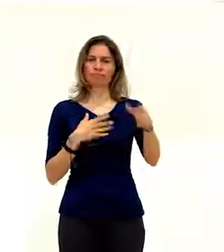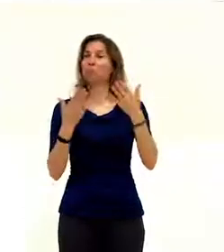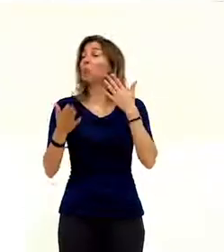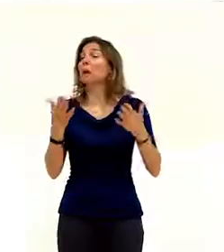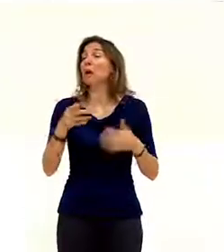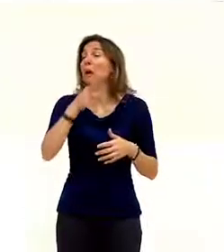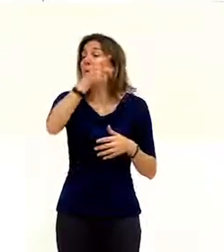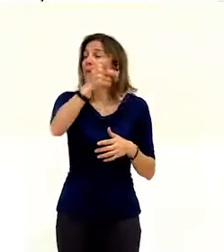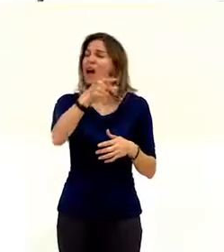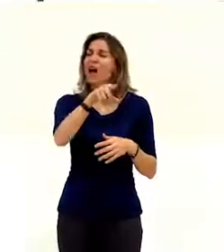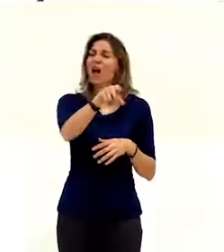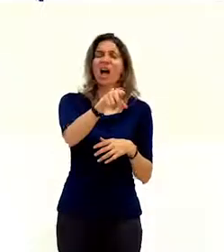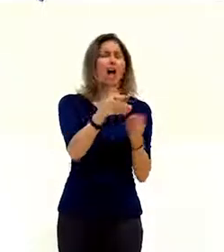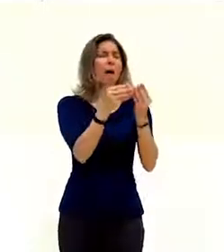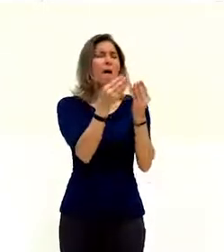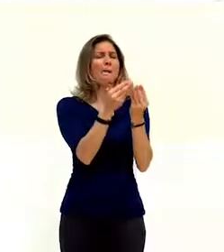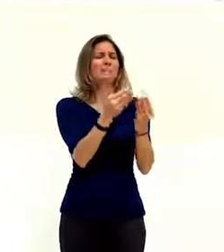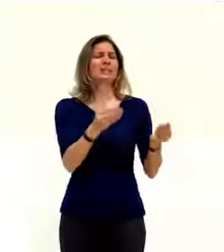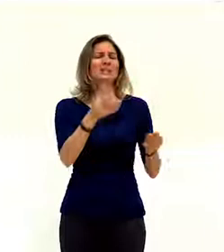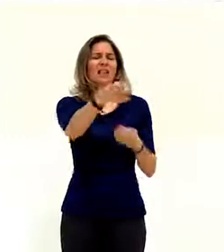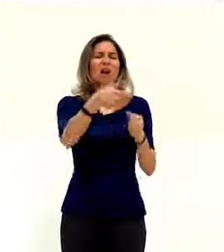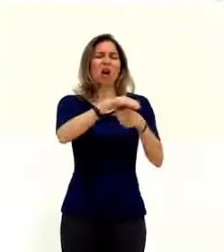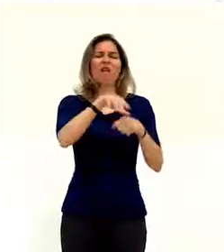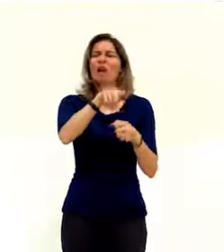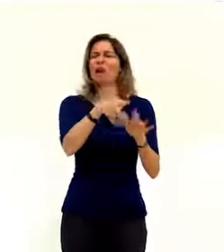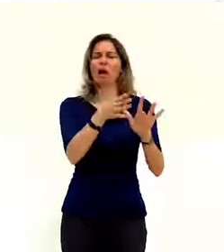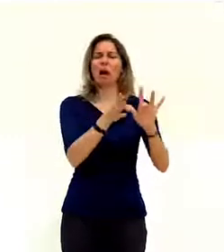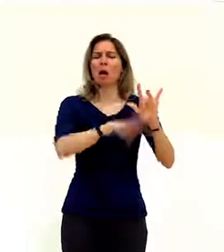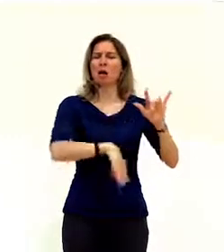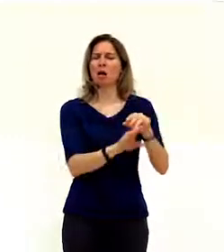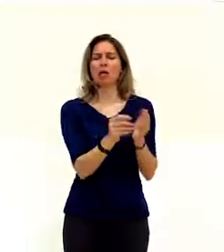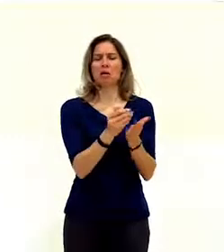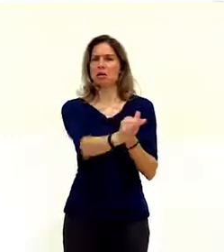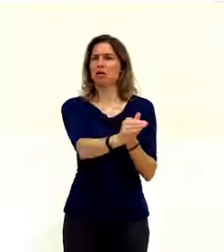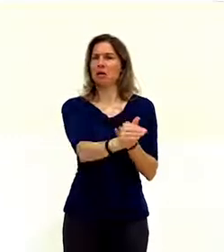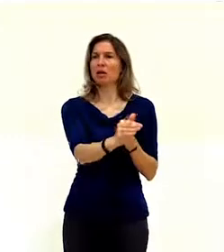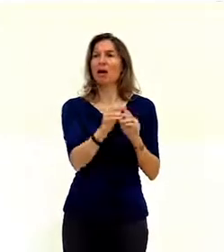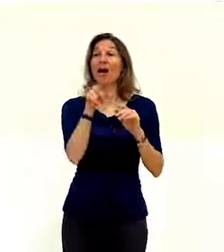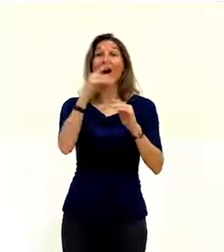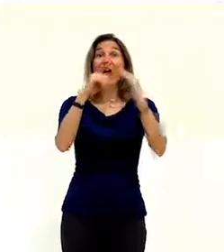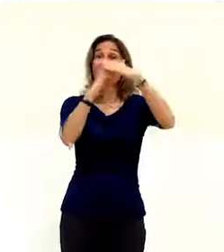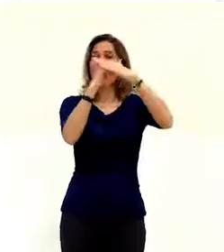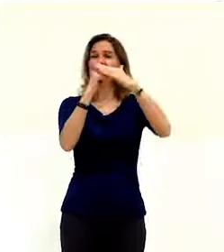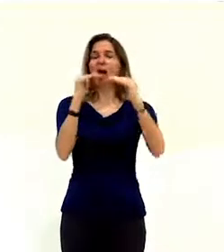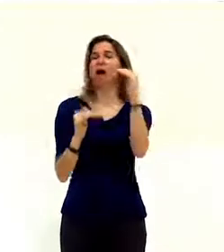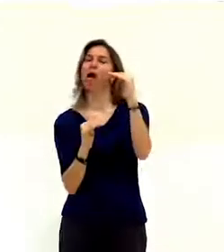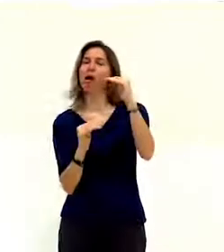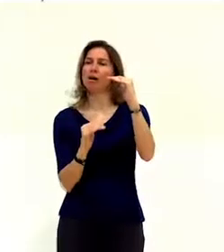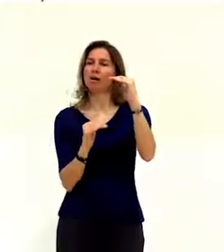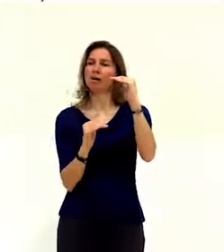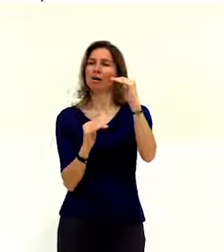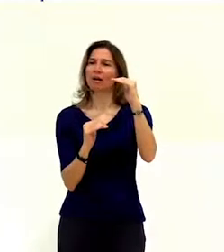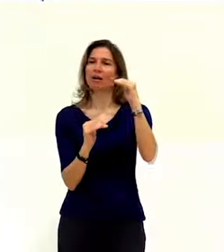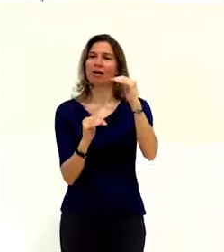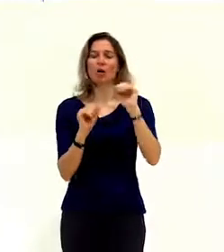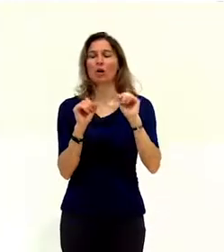coverage exemption and drop the contract value below thresholds to avoid